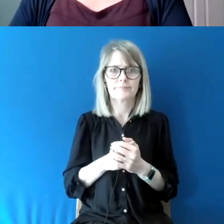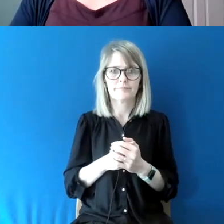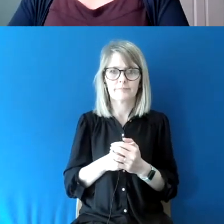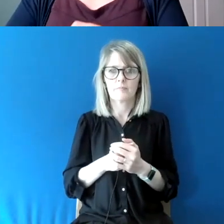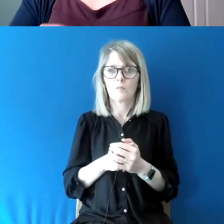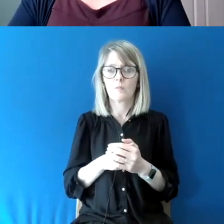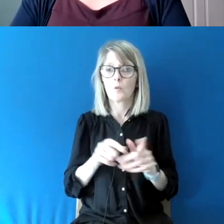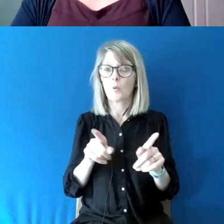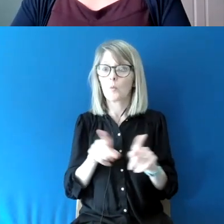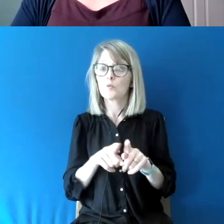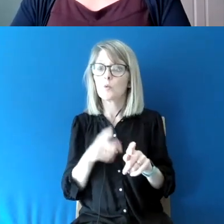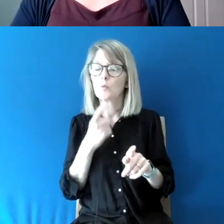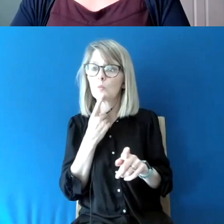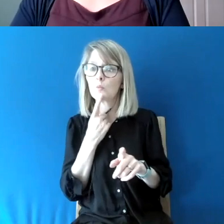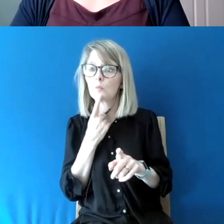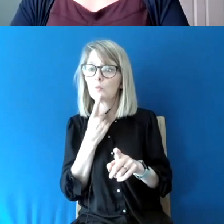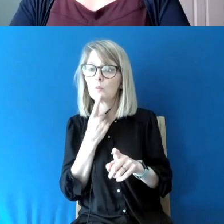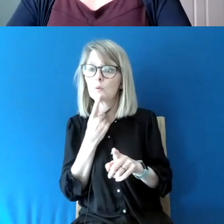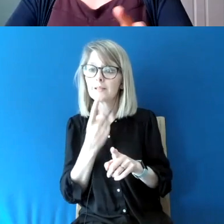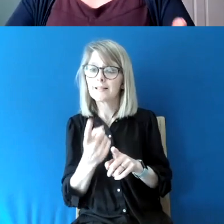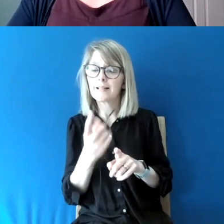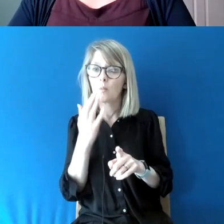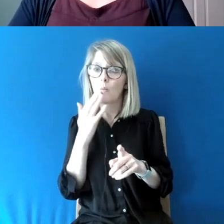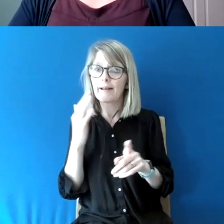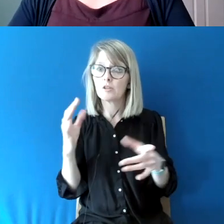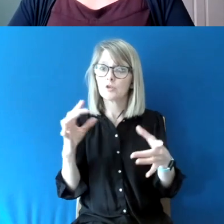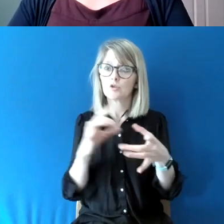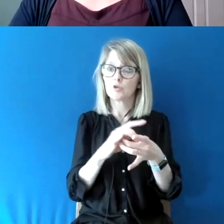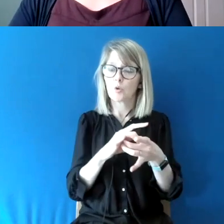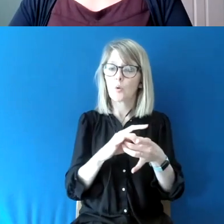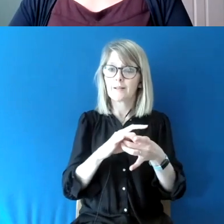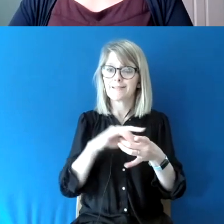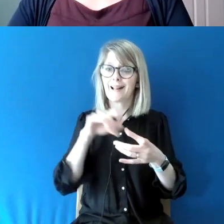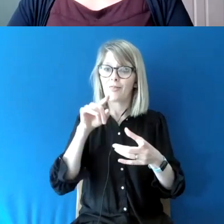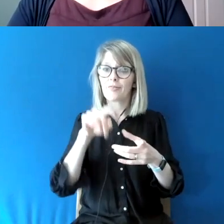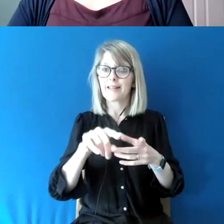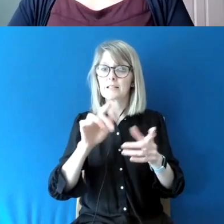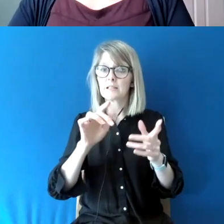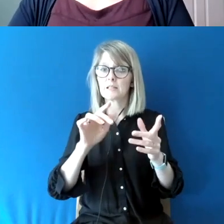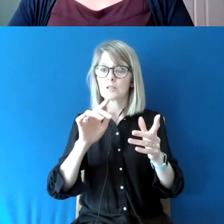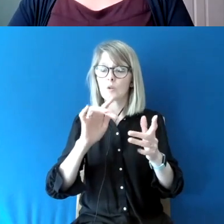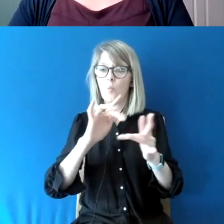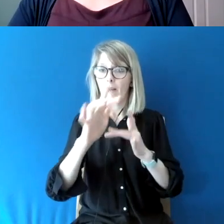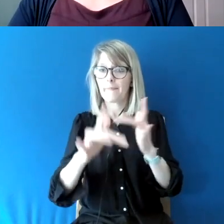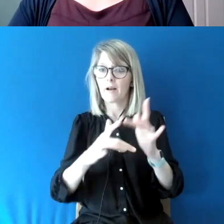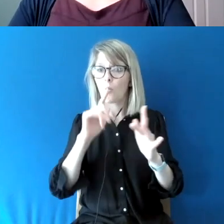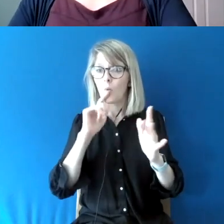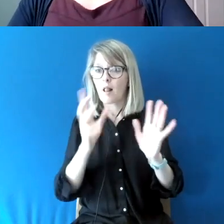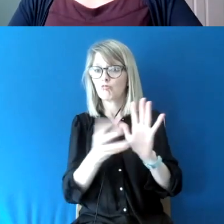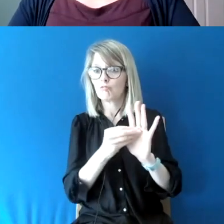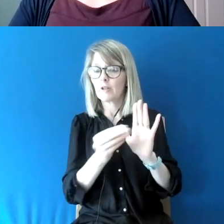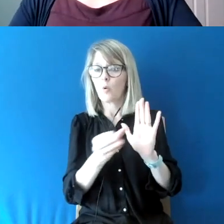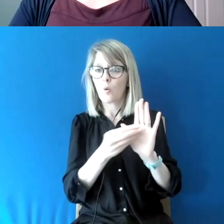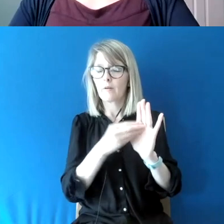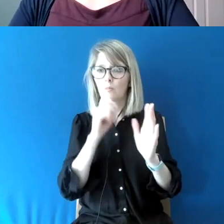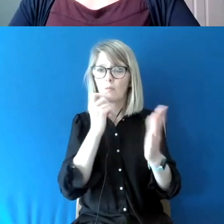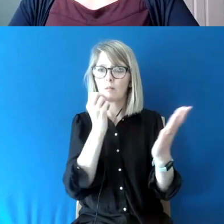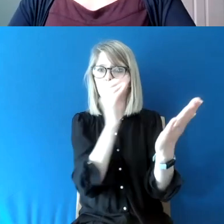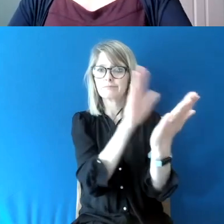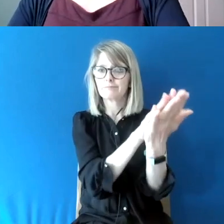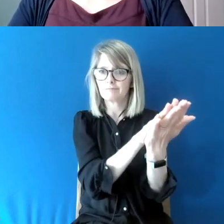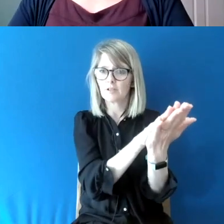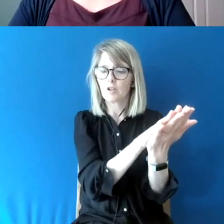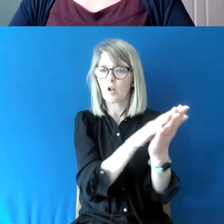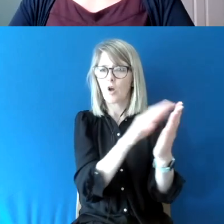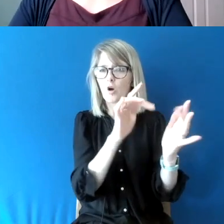also mention, you'll have seen as you've joined that this webinar is being recorded, and it will be posted on websites